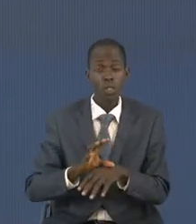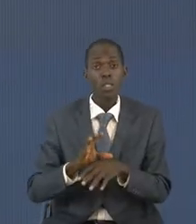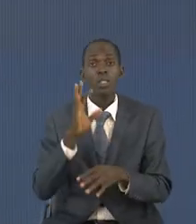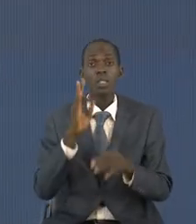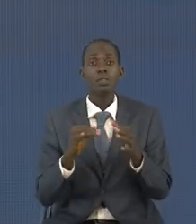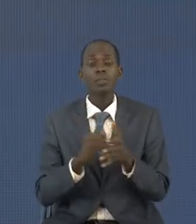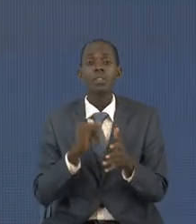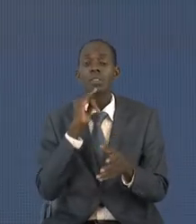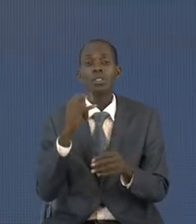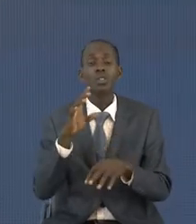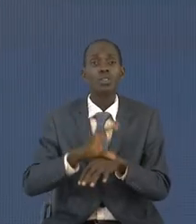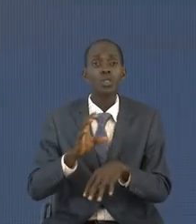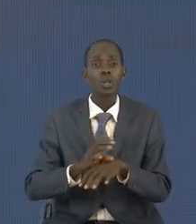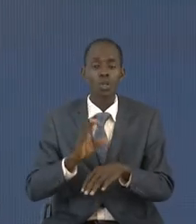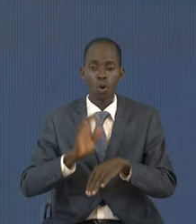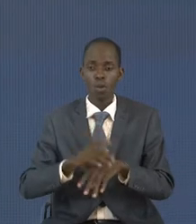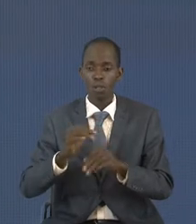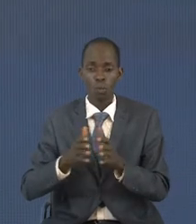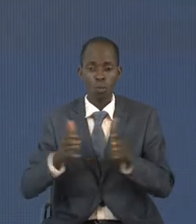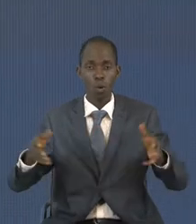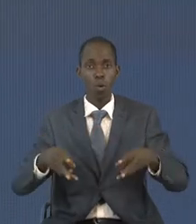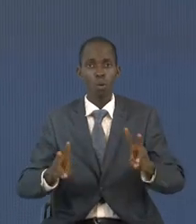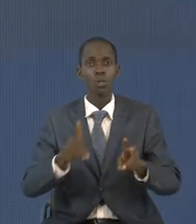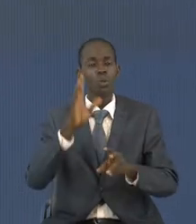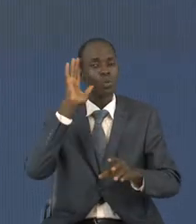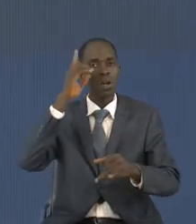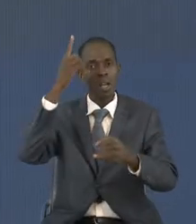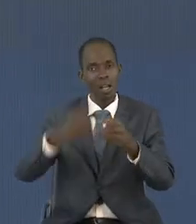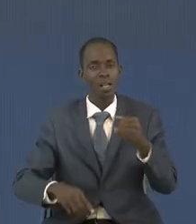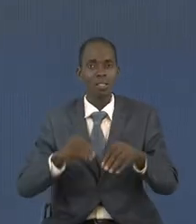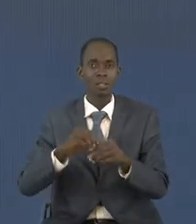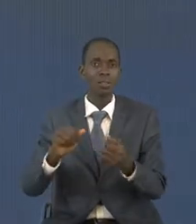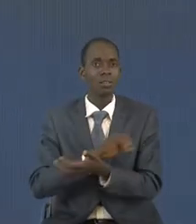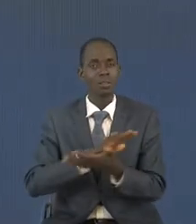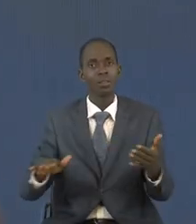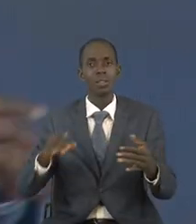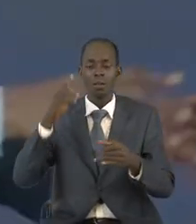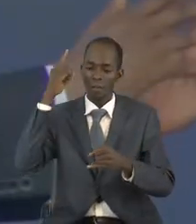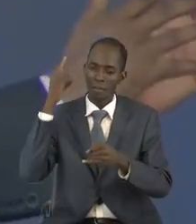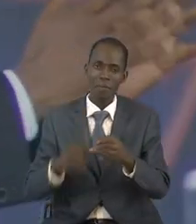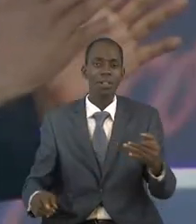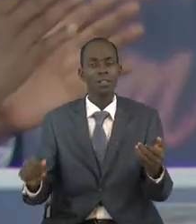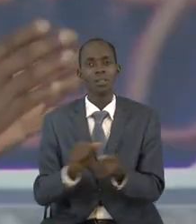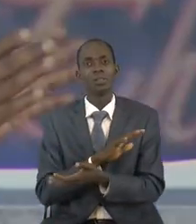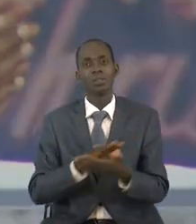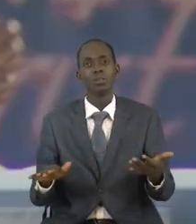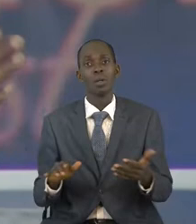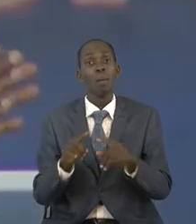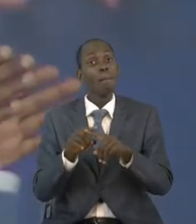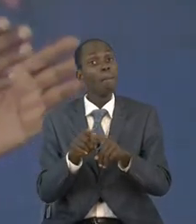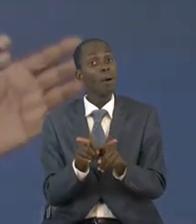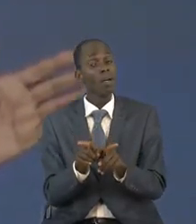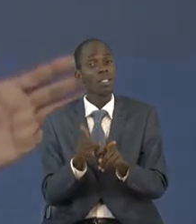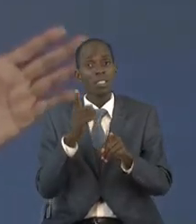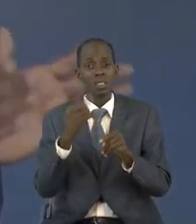Broadway, you will get to destruction, final, eternal destruction. But the narrow